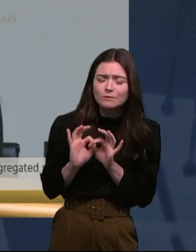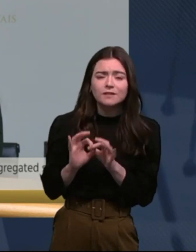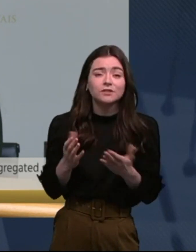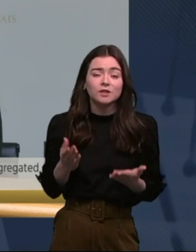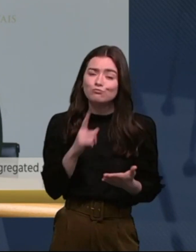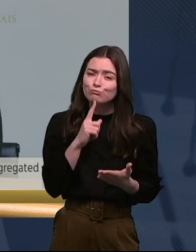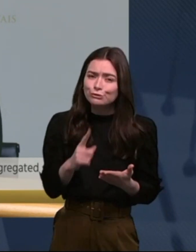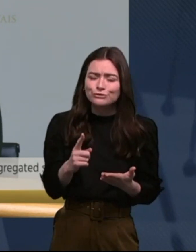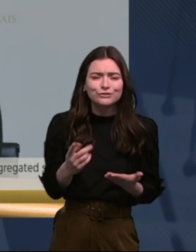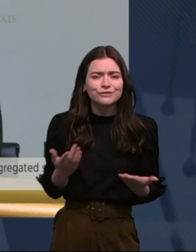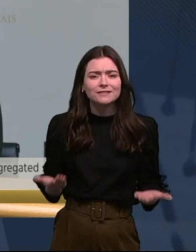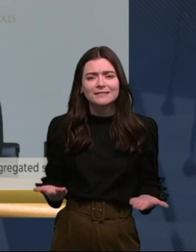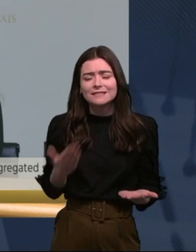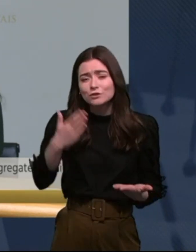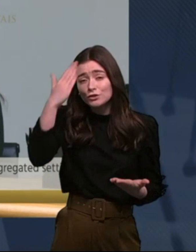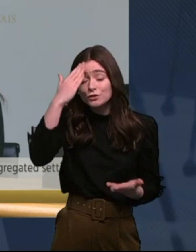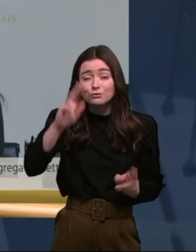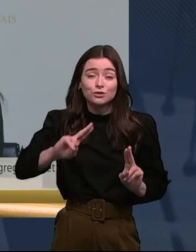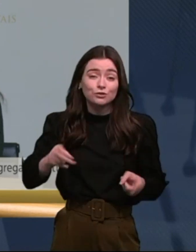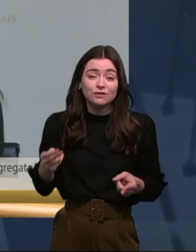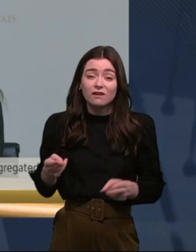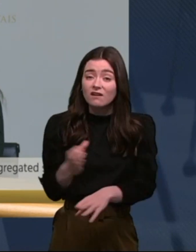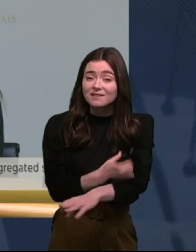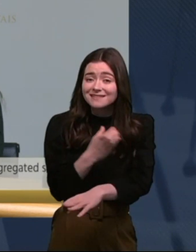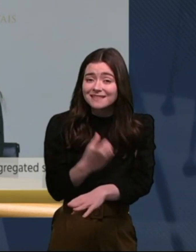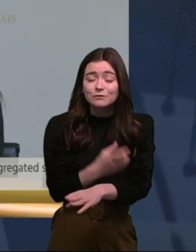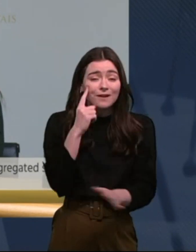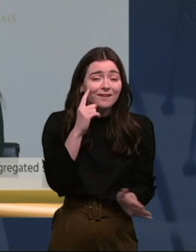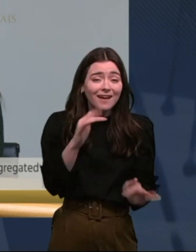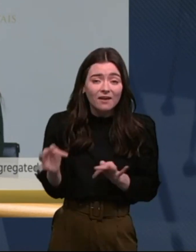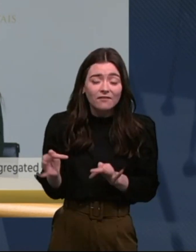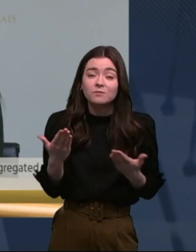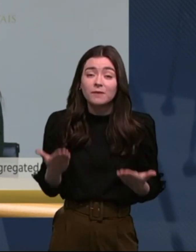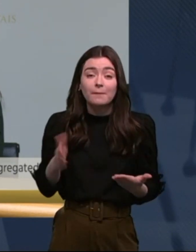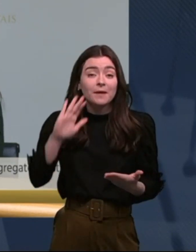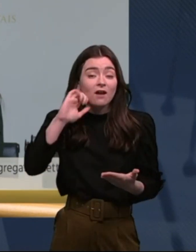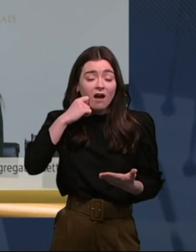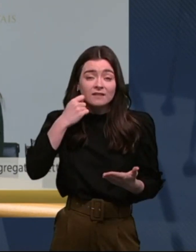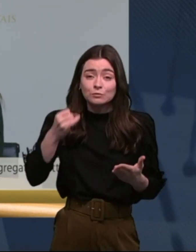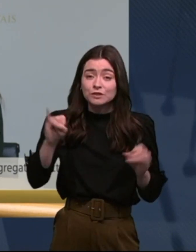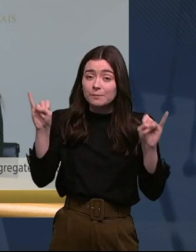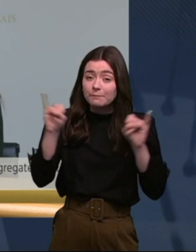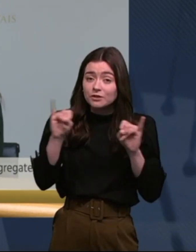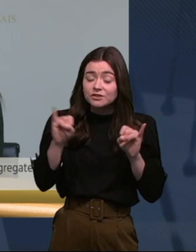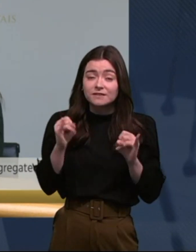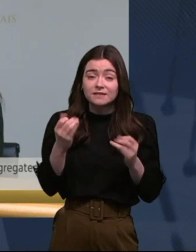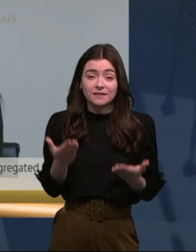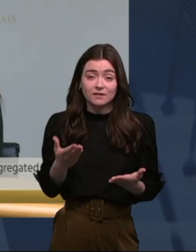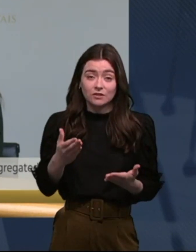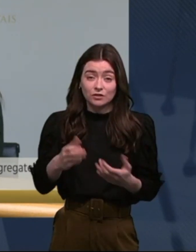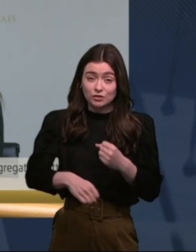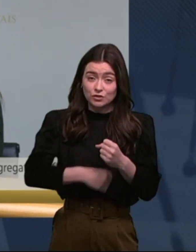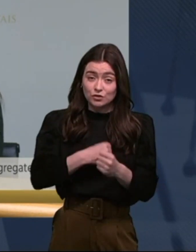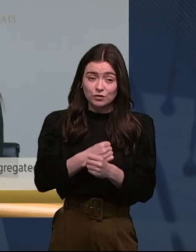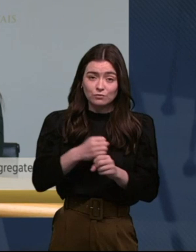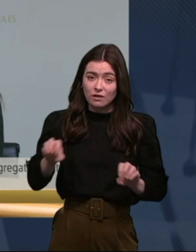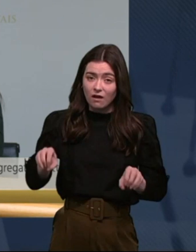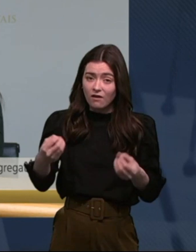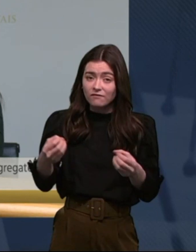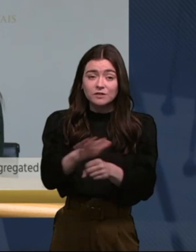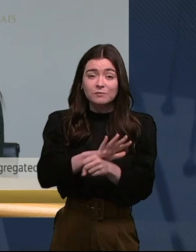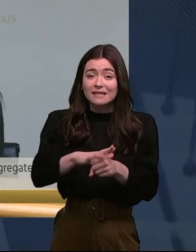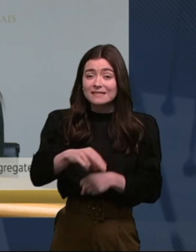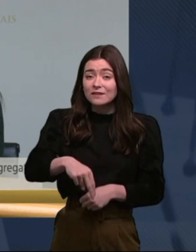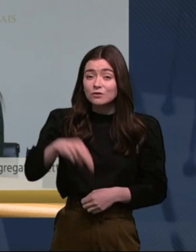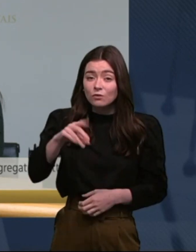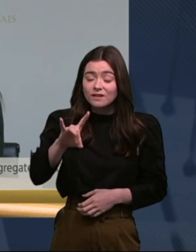she was at a stage that she couldn't continue. And because it was deemed an emergency, her son was offered a place in North Kerry.